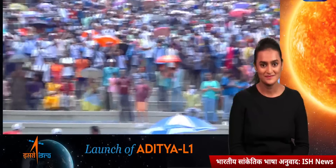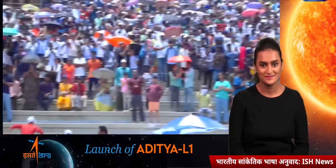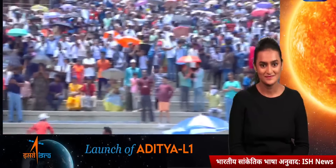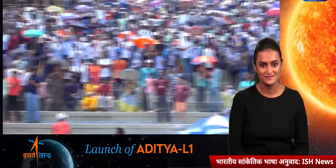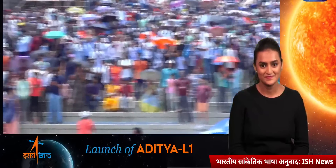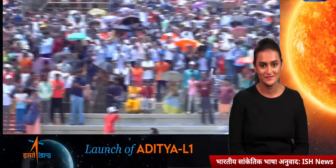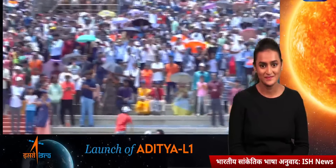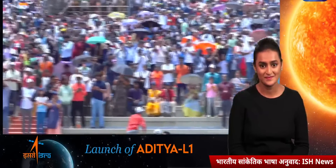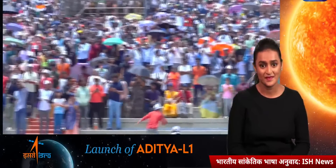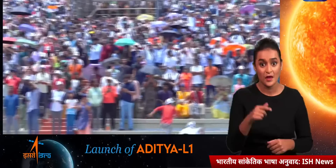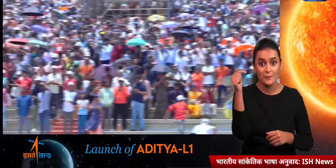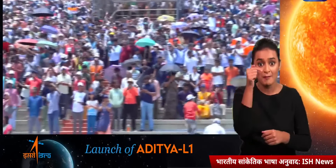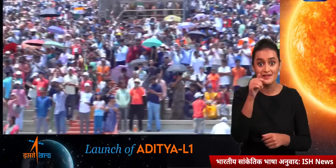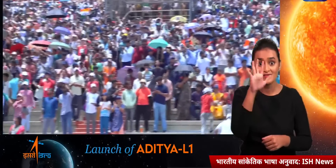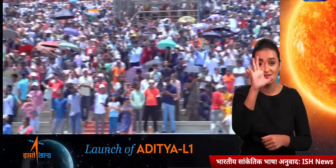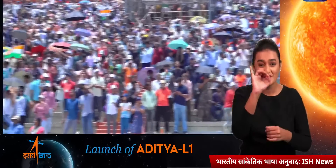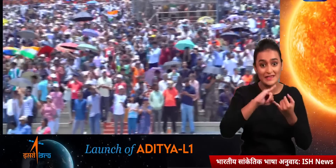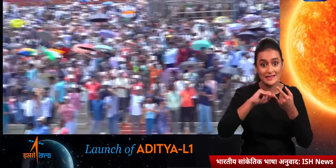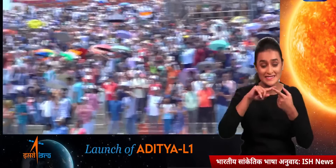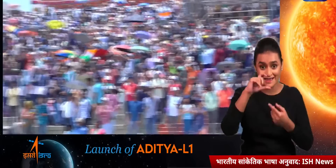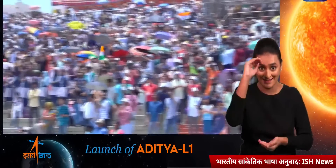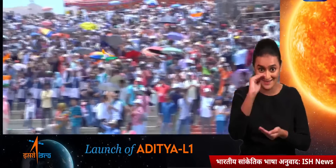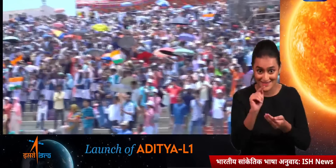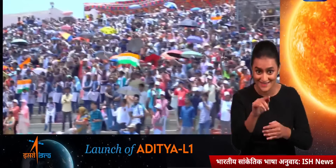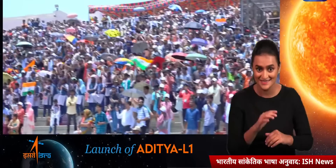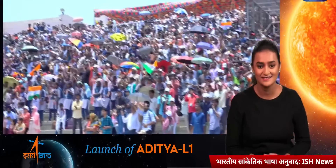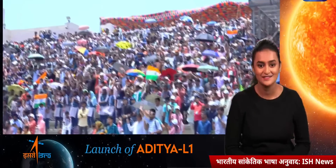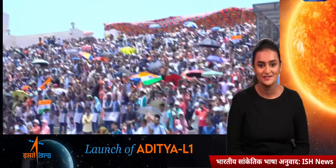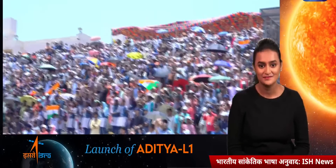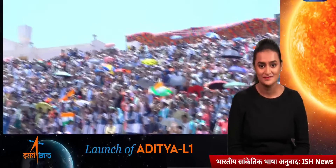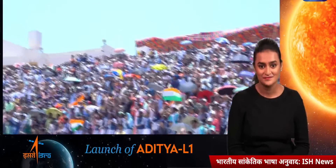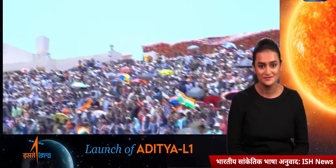Minus 50 seconds. All sequences sound.